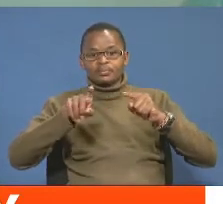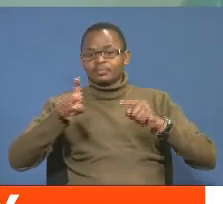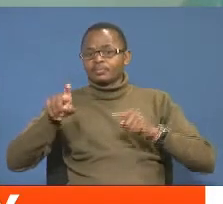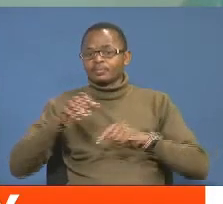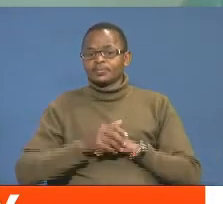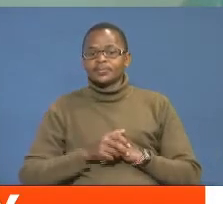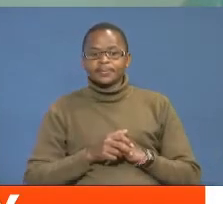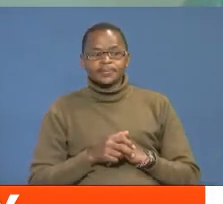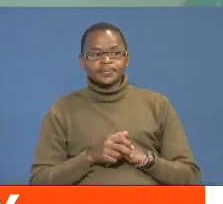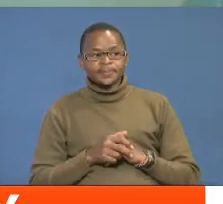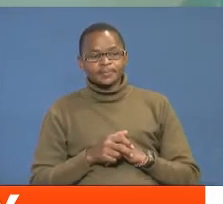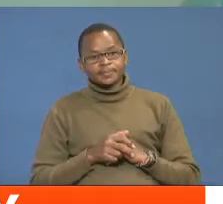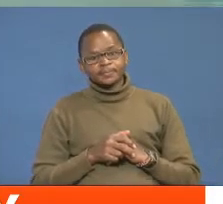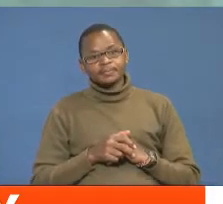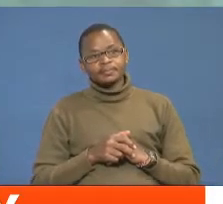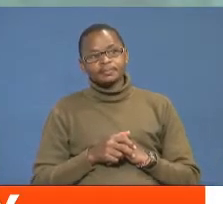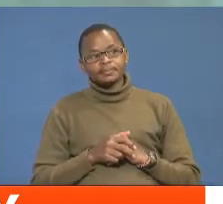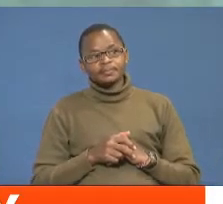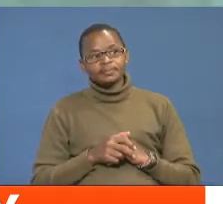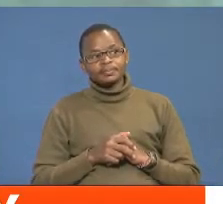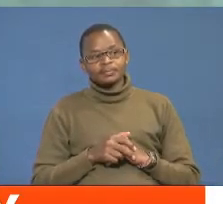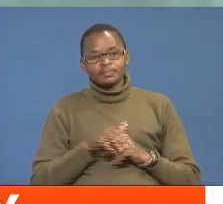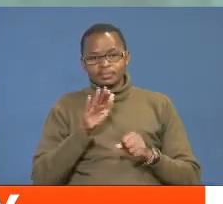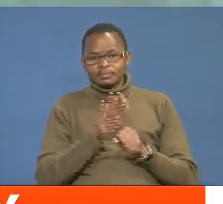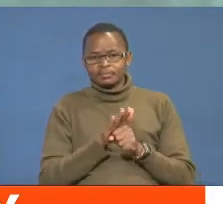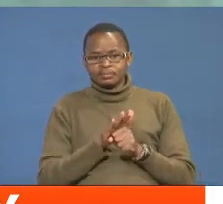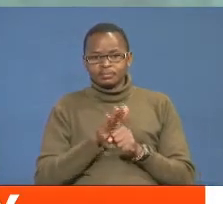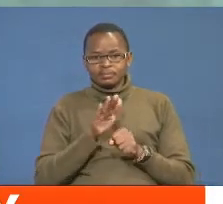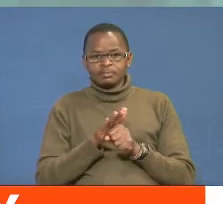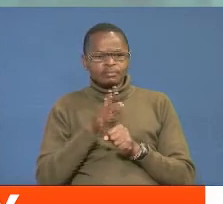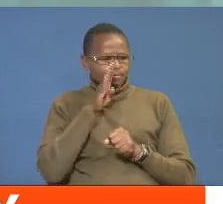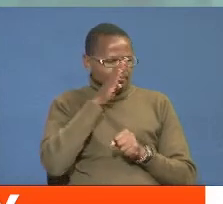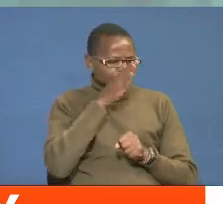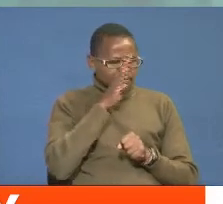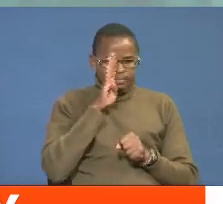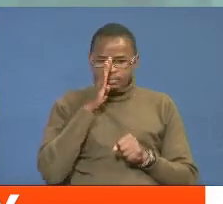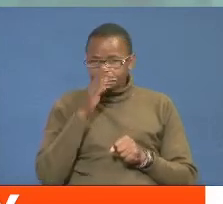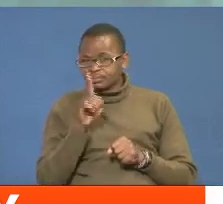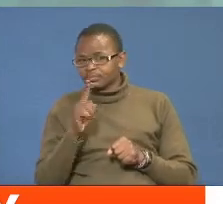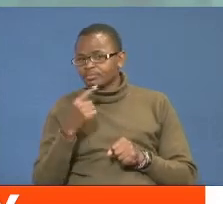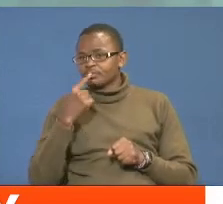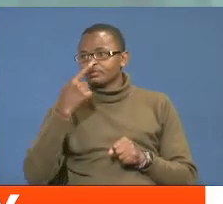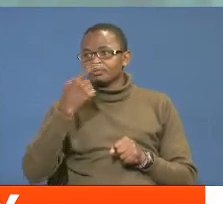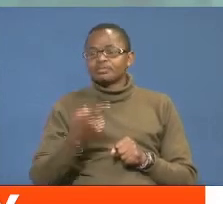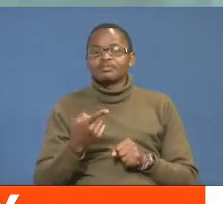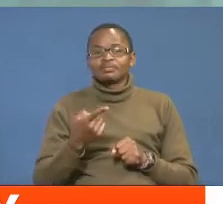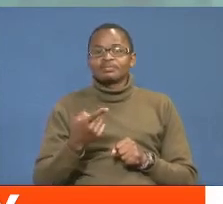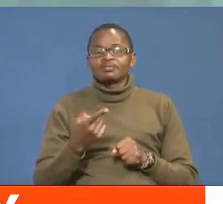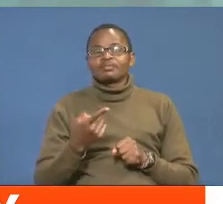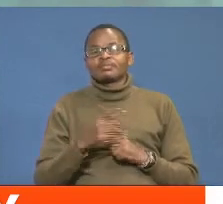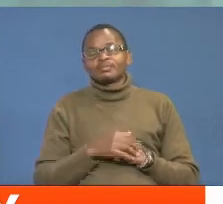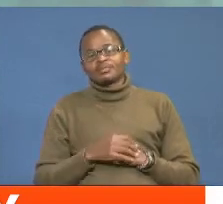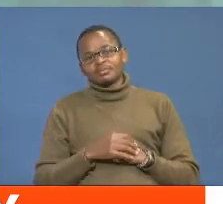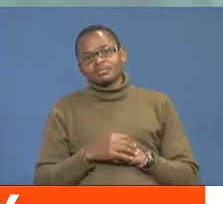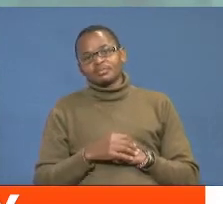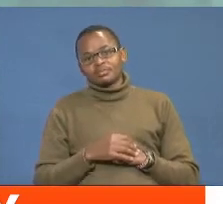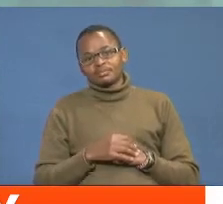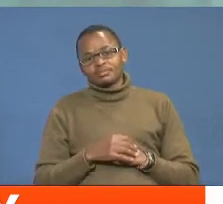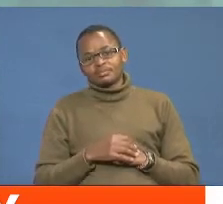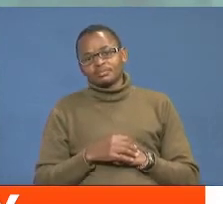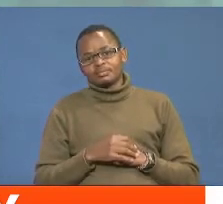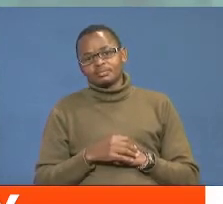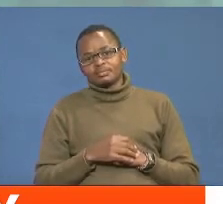vaccine that way. All right. Now, there's a lot of rumors, or let's say, let me call them